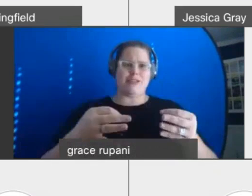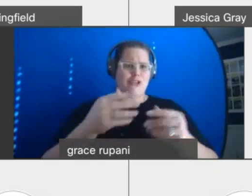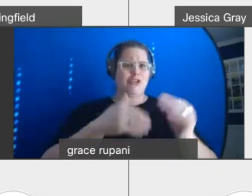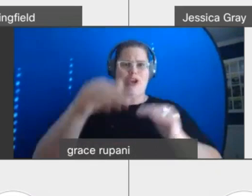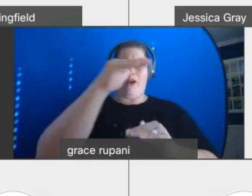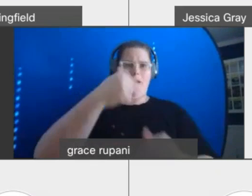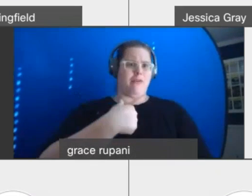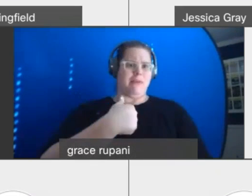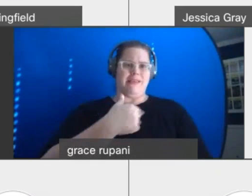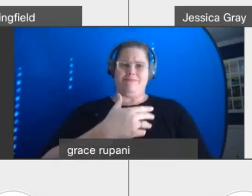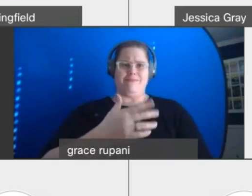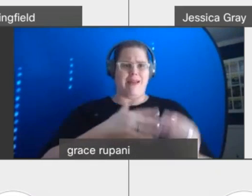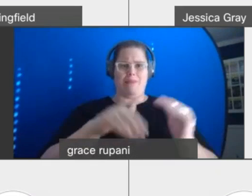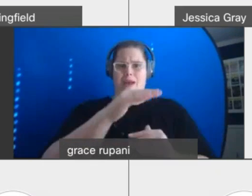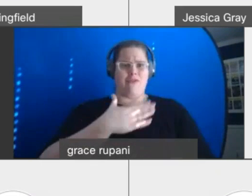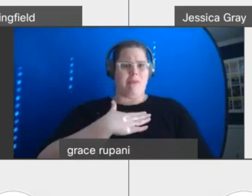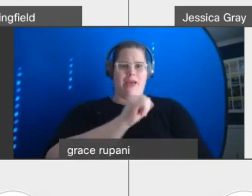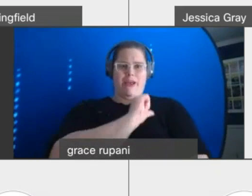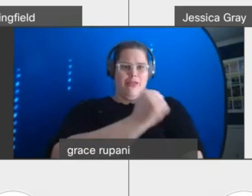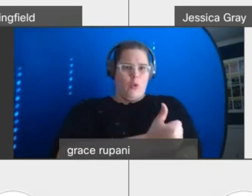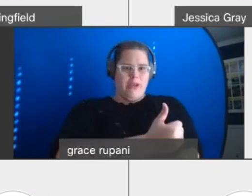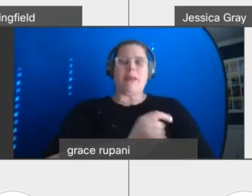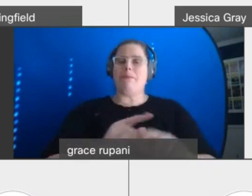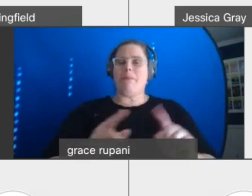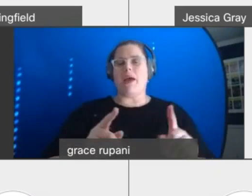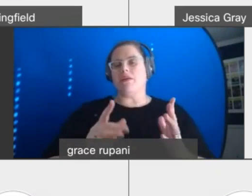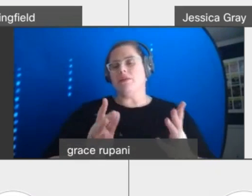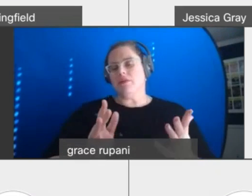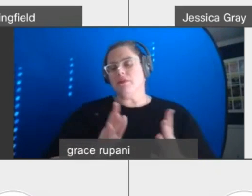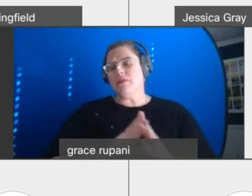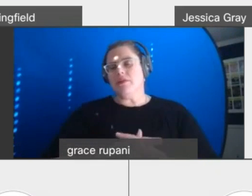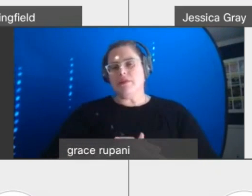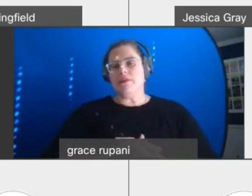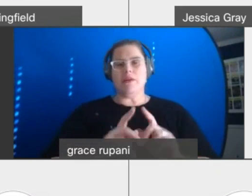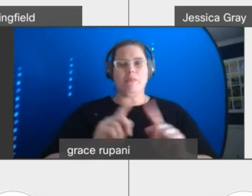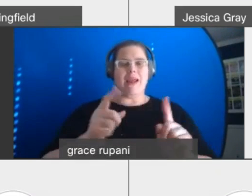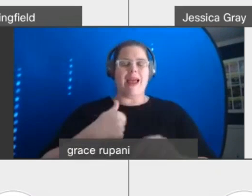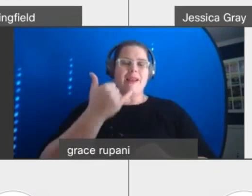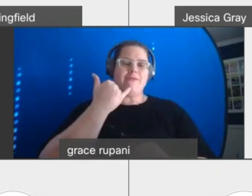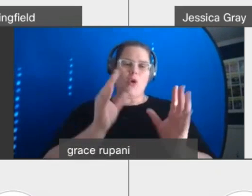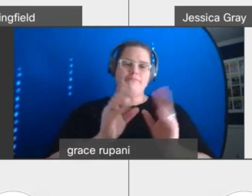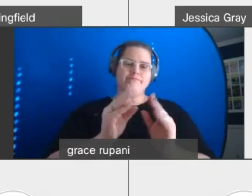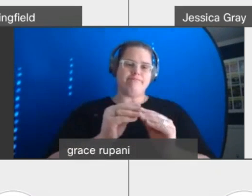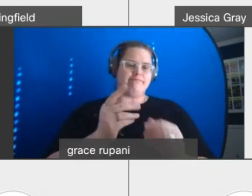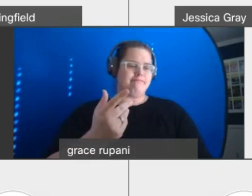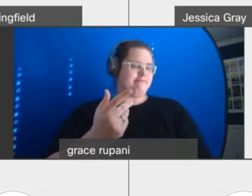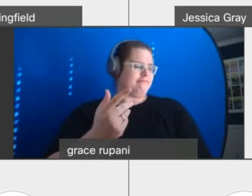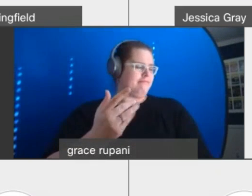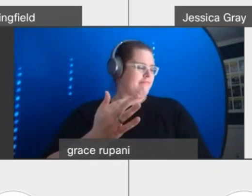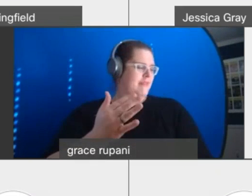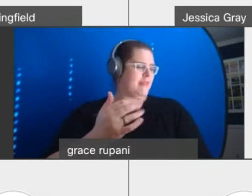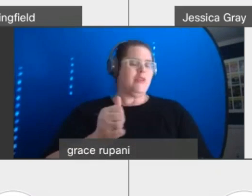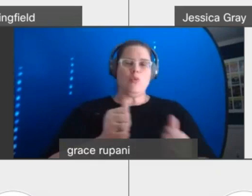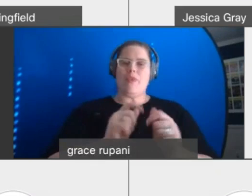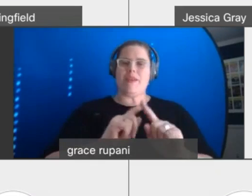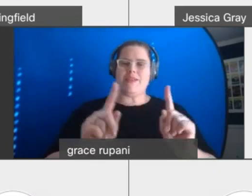authority, I think. But I know I was on a call with health directors around the country who support